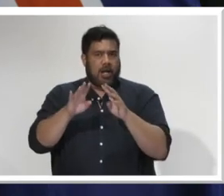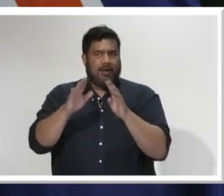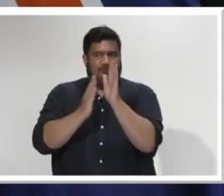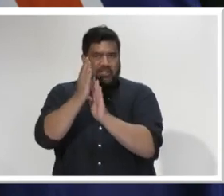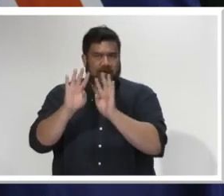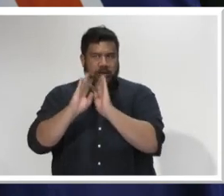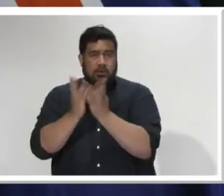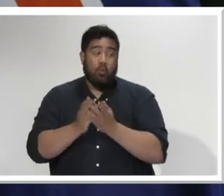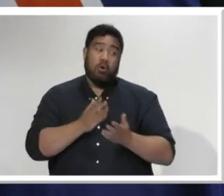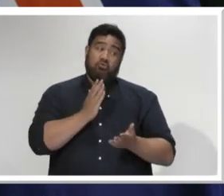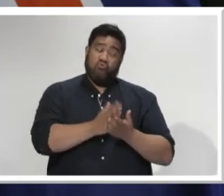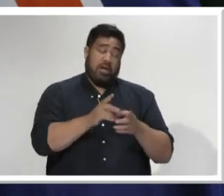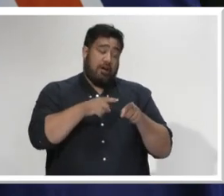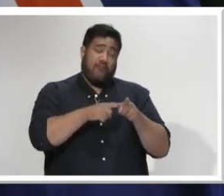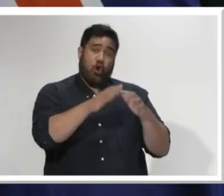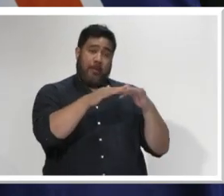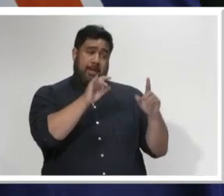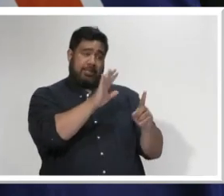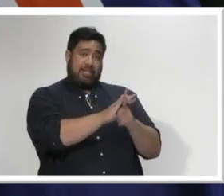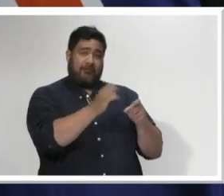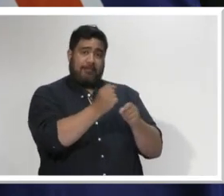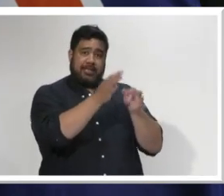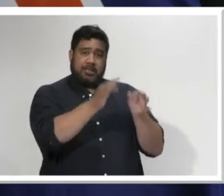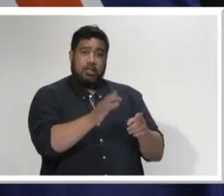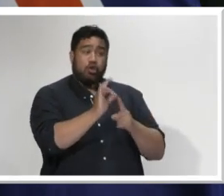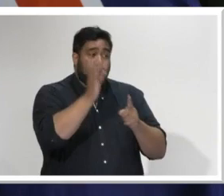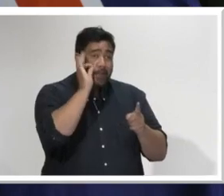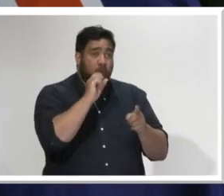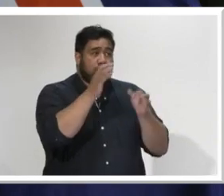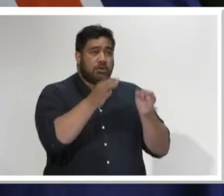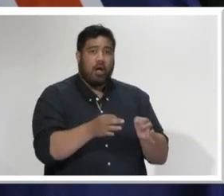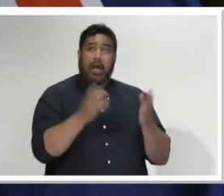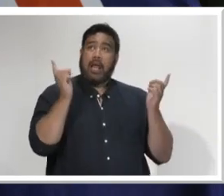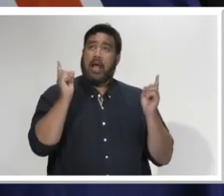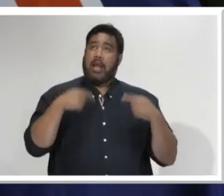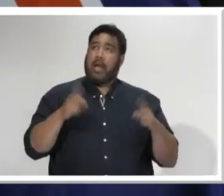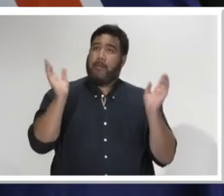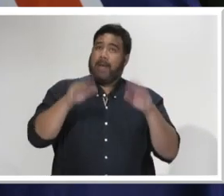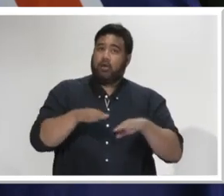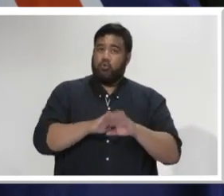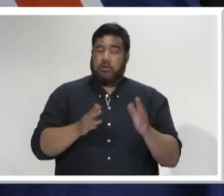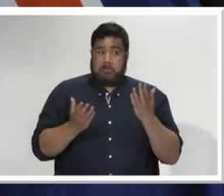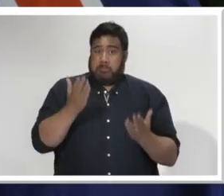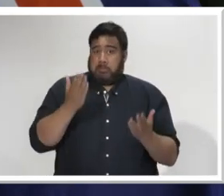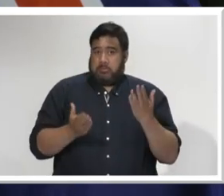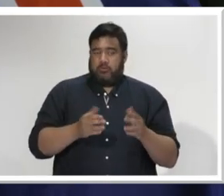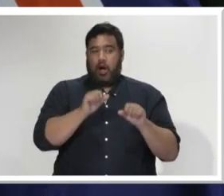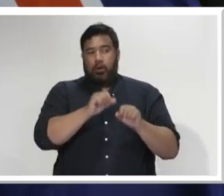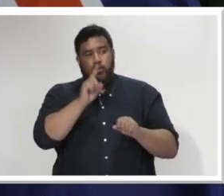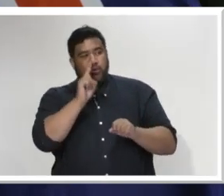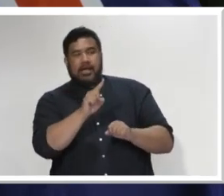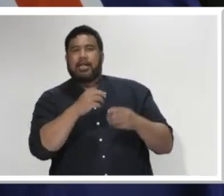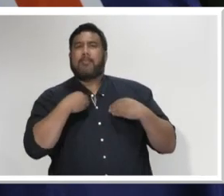Parliament will choose to resume or not. And so I'm waiting for some of the guidance that's coming out of the